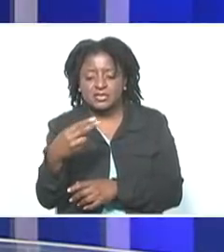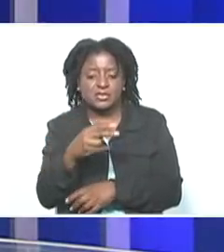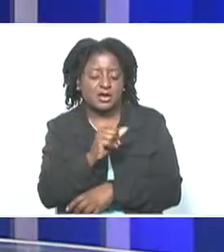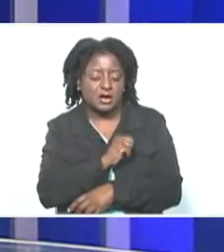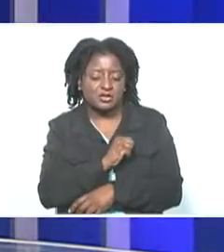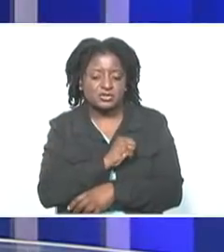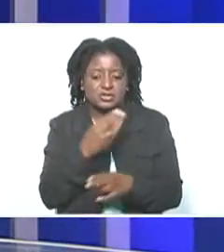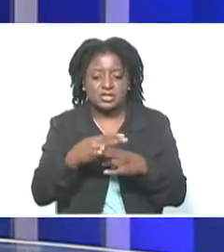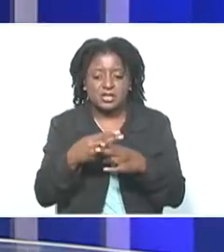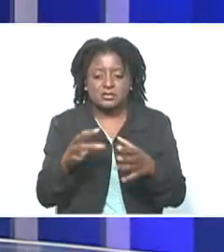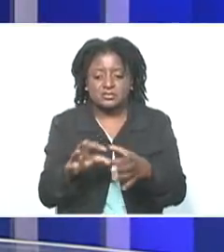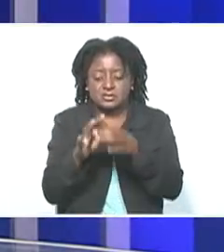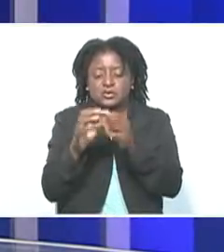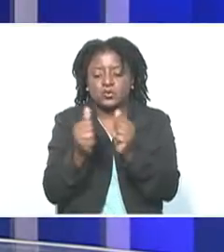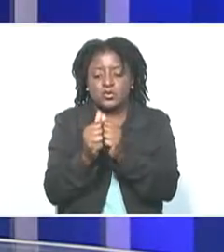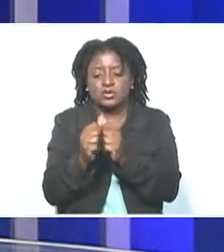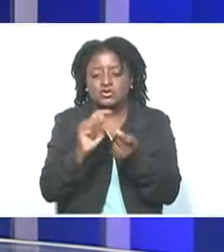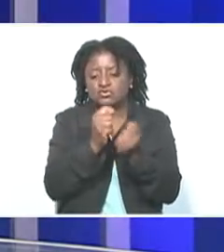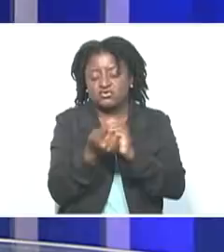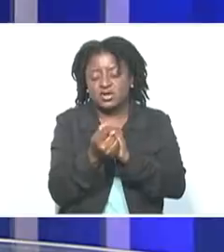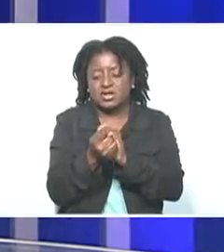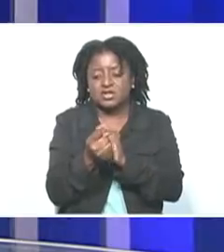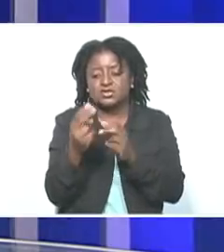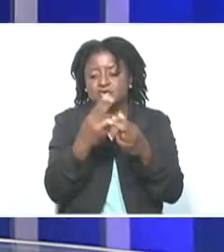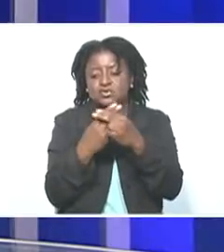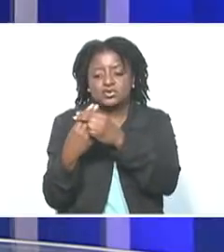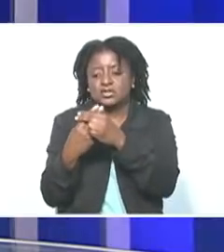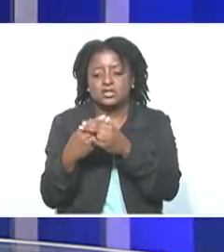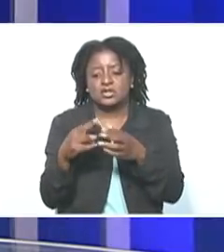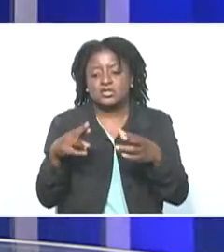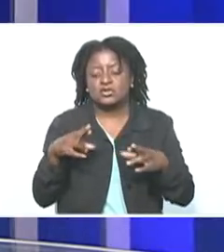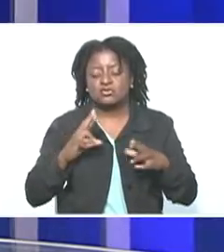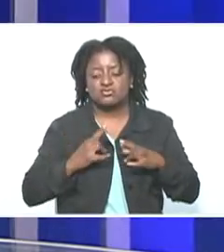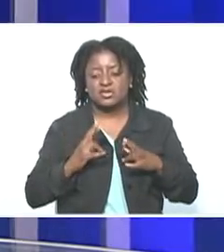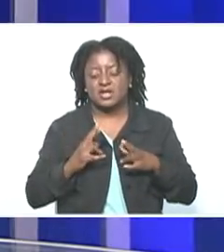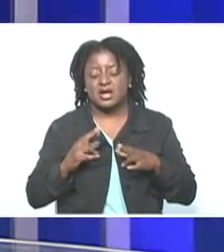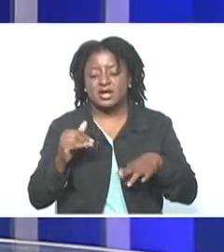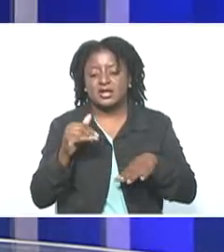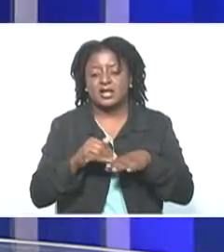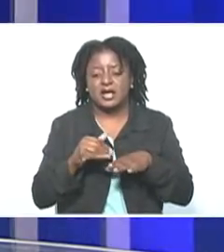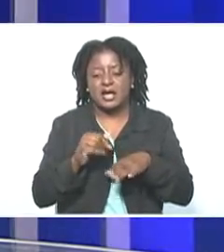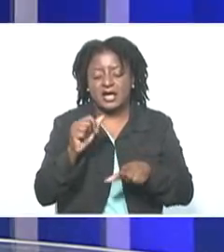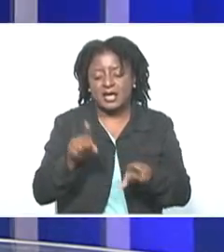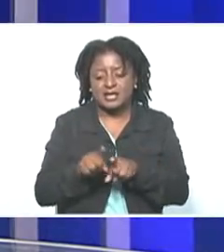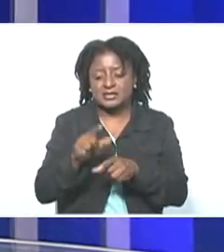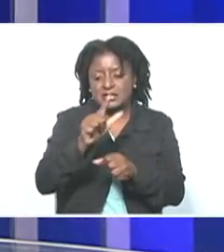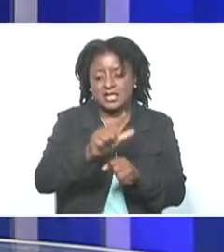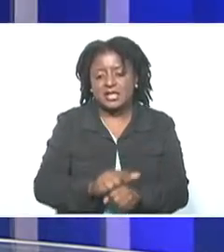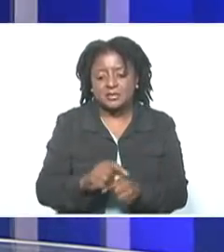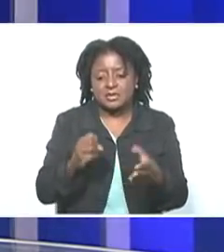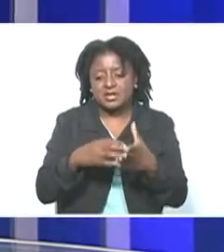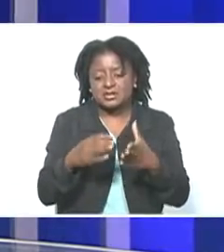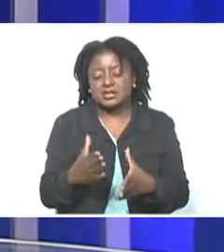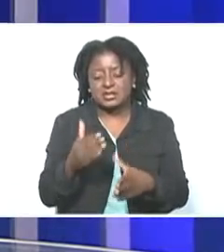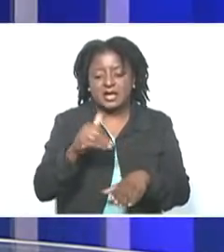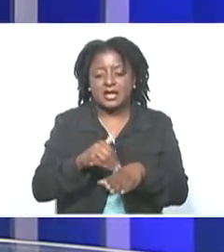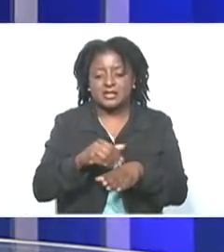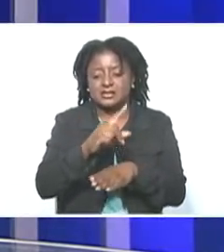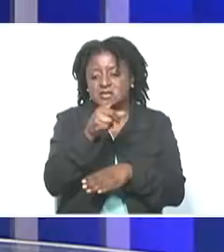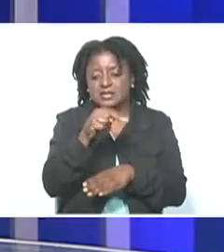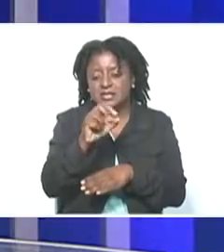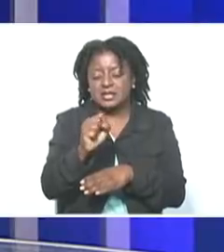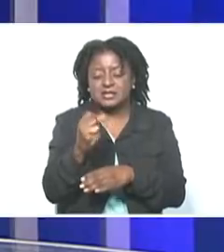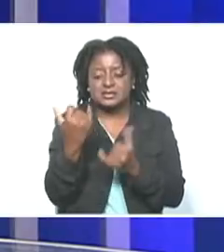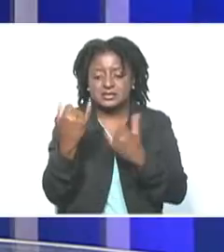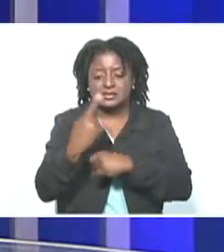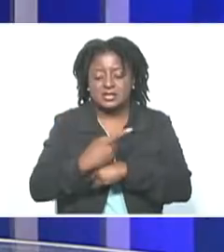trade unions, retired at the ZNS labor consultant as a labor consultant at ZNS today. A former technician with the Bahamas